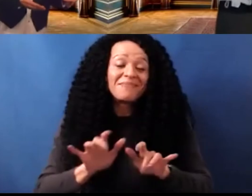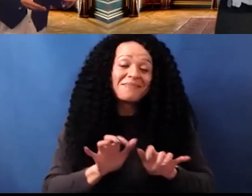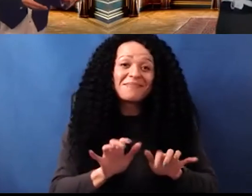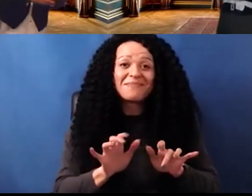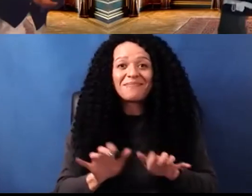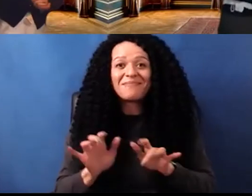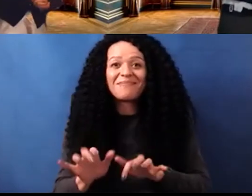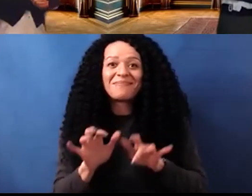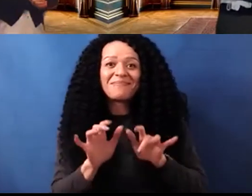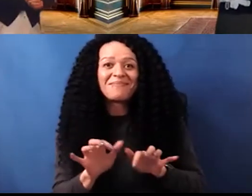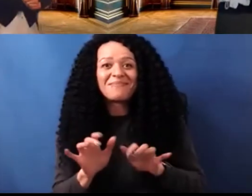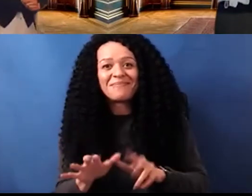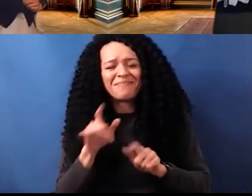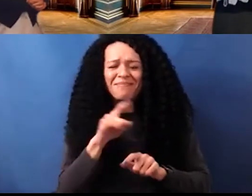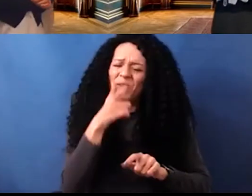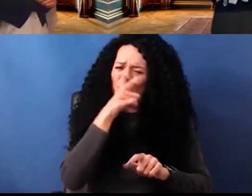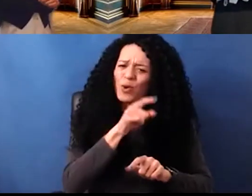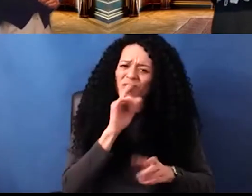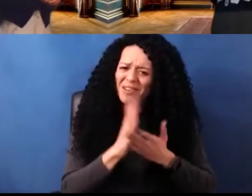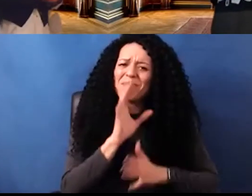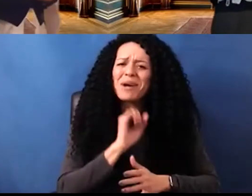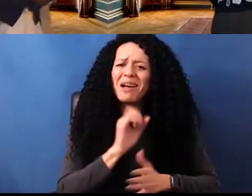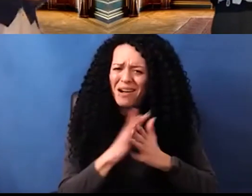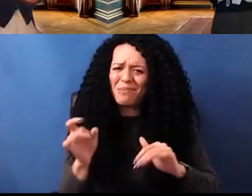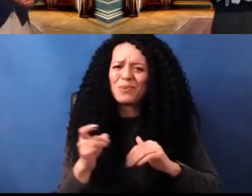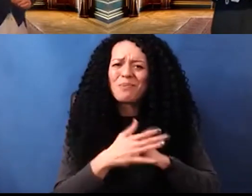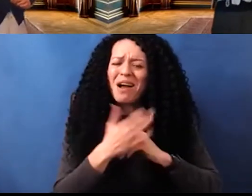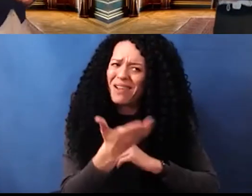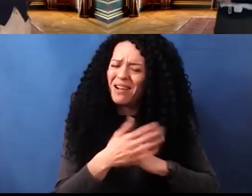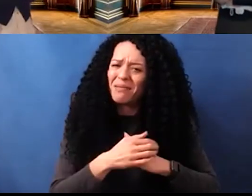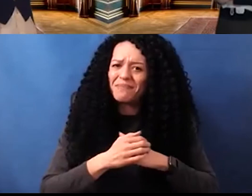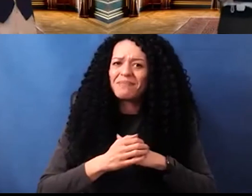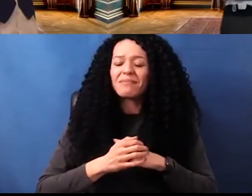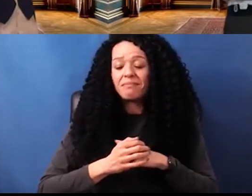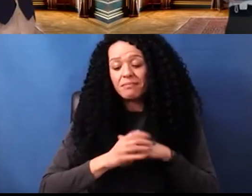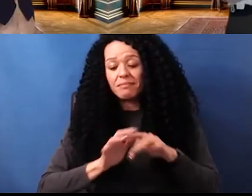How fortunate do you think he is? Well, you'll see, I